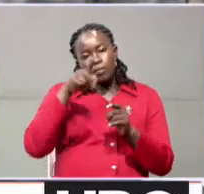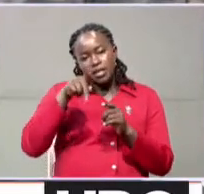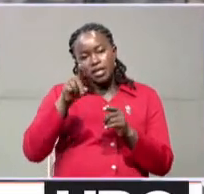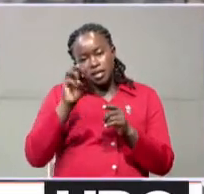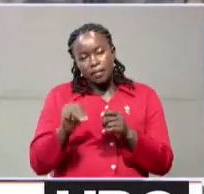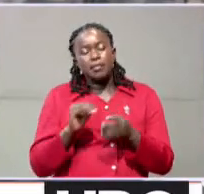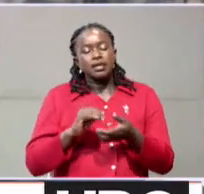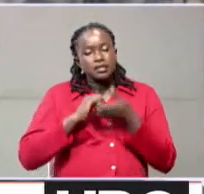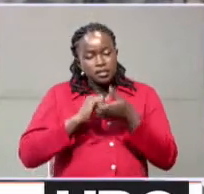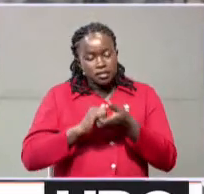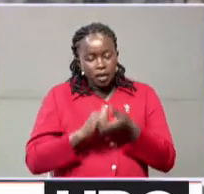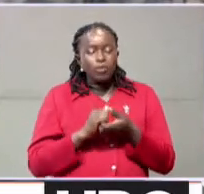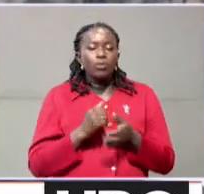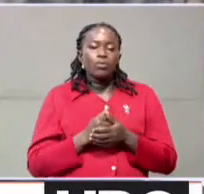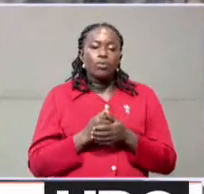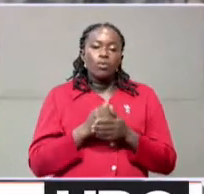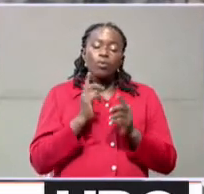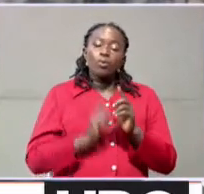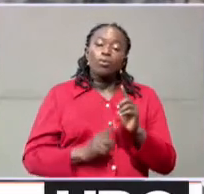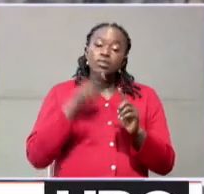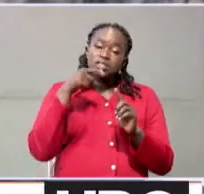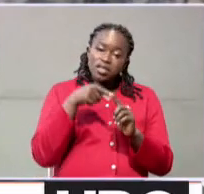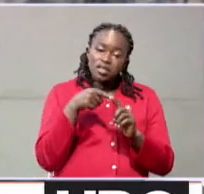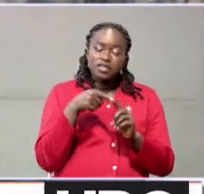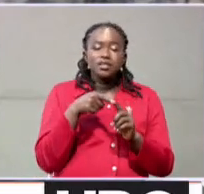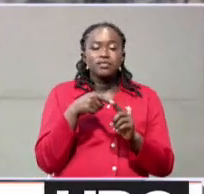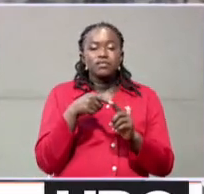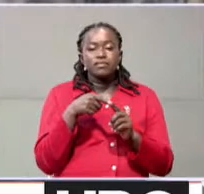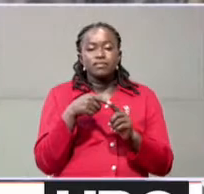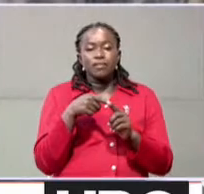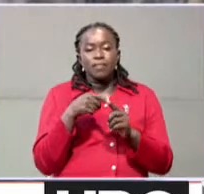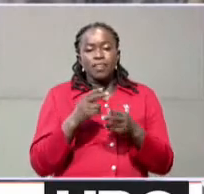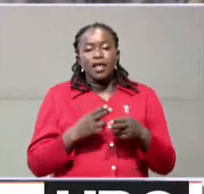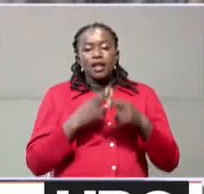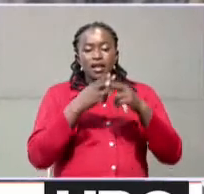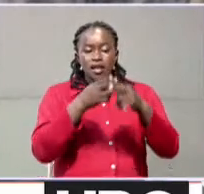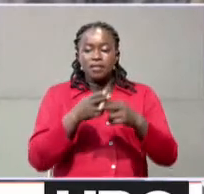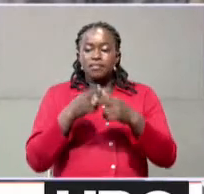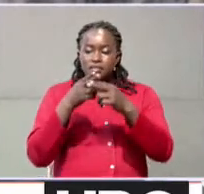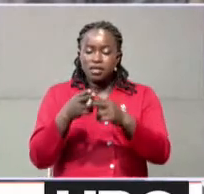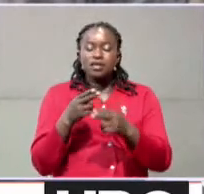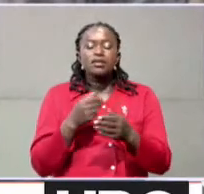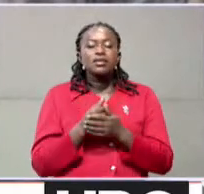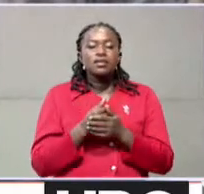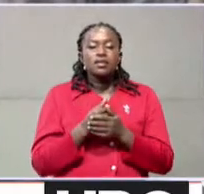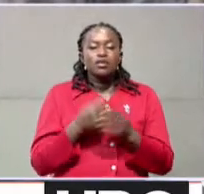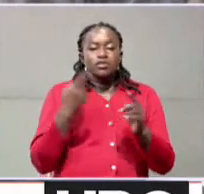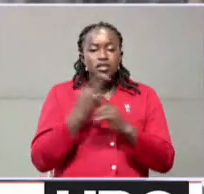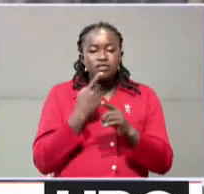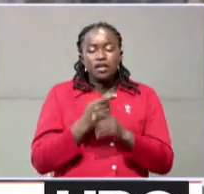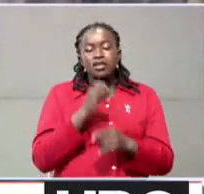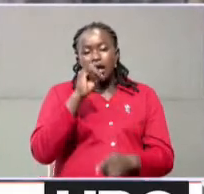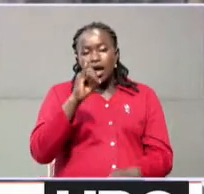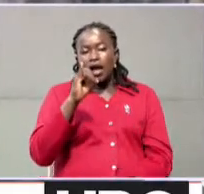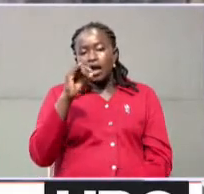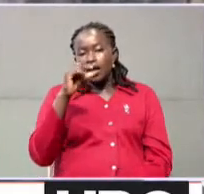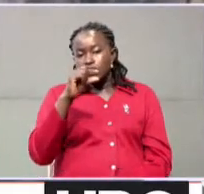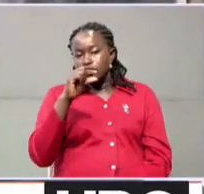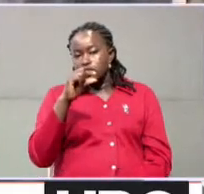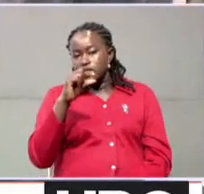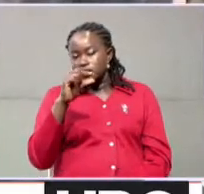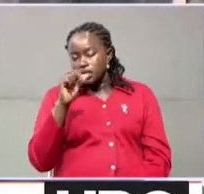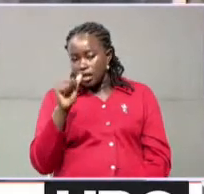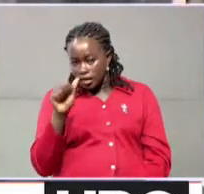sole purpose of lending to viable income generating activities in the